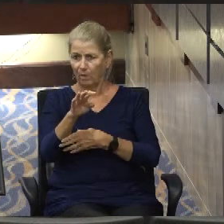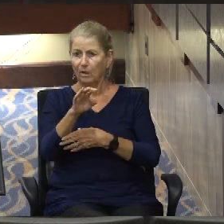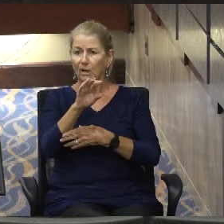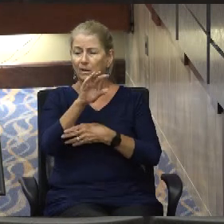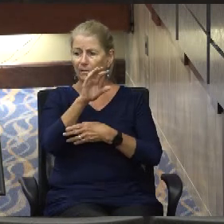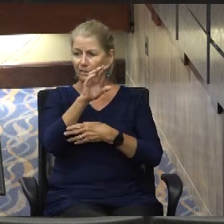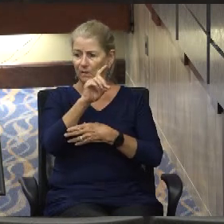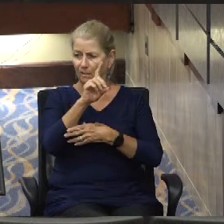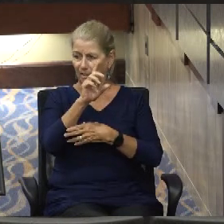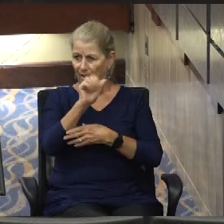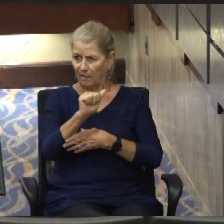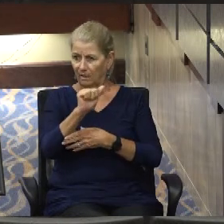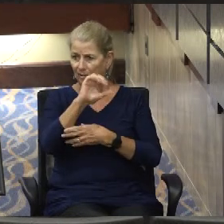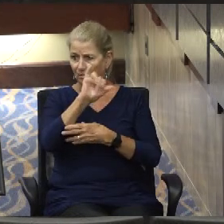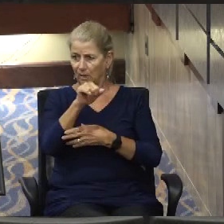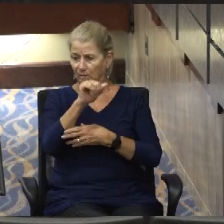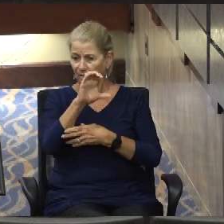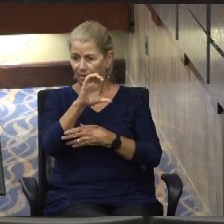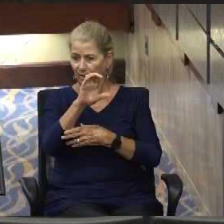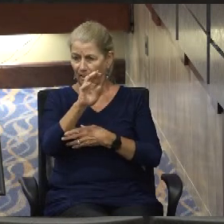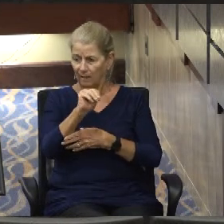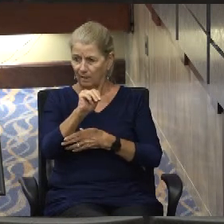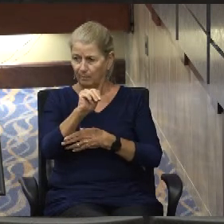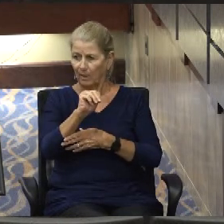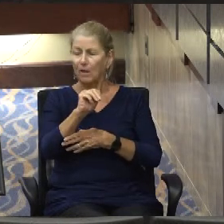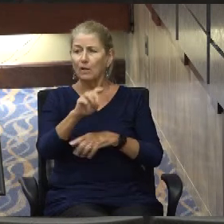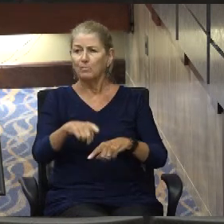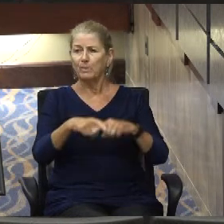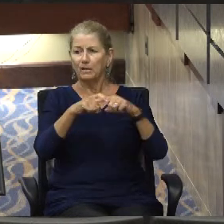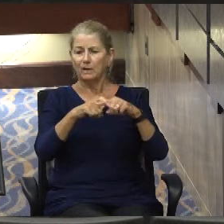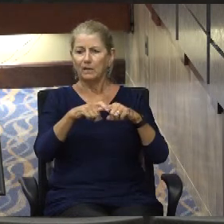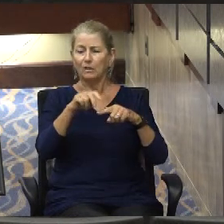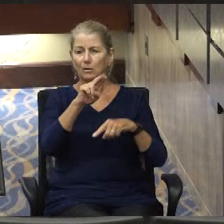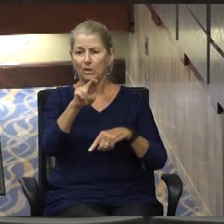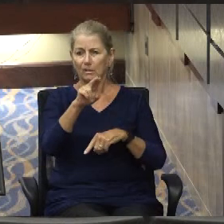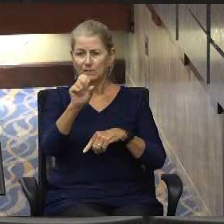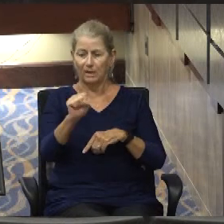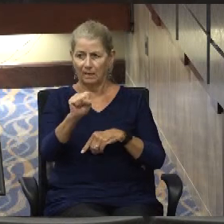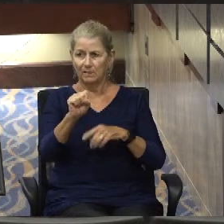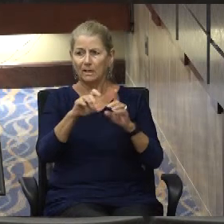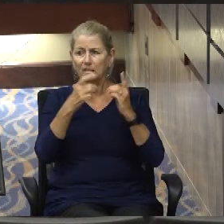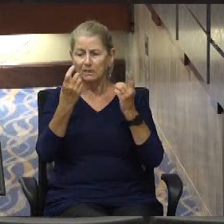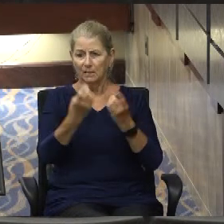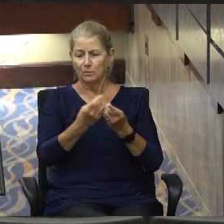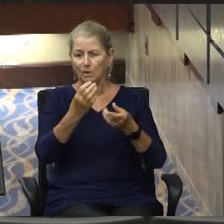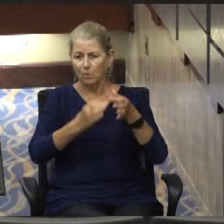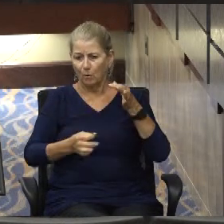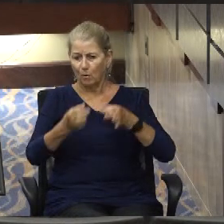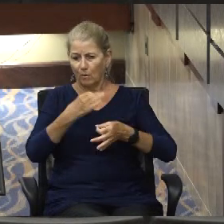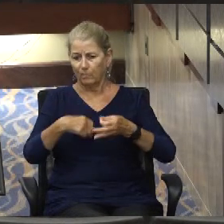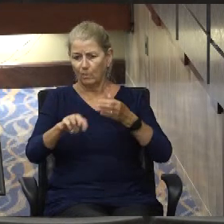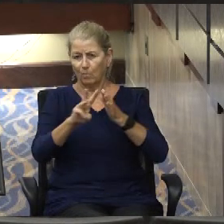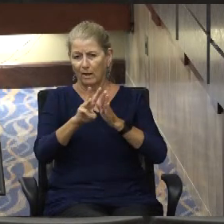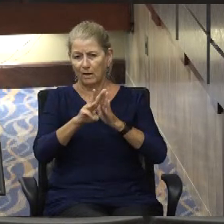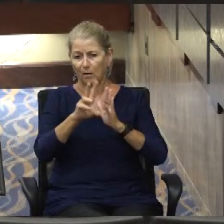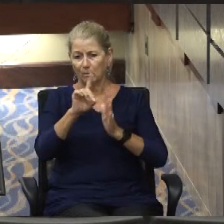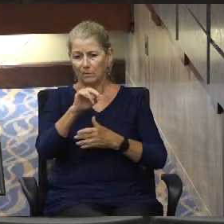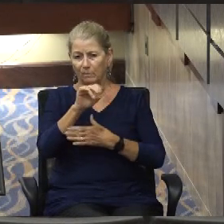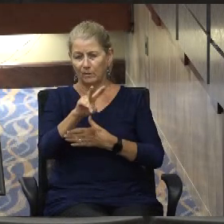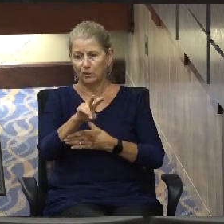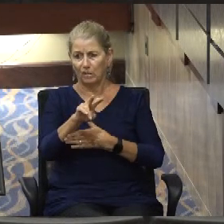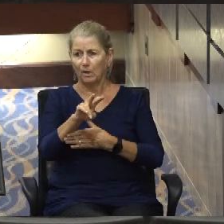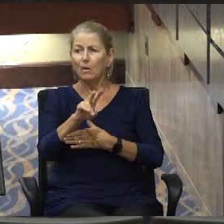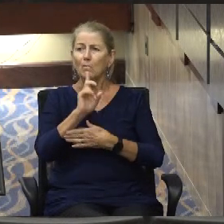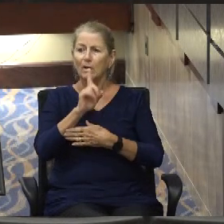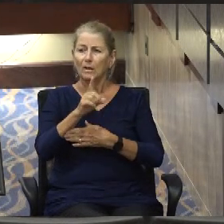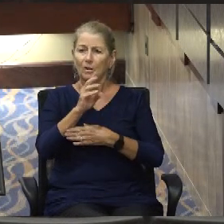ADA JCM, pending in the United States District Court for the Western District of Texas, Waco Division. Number 2, real property,